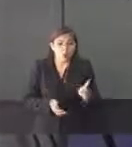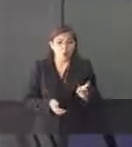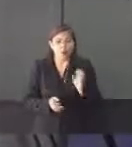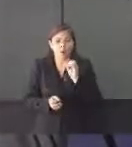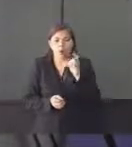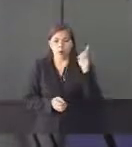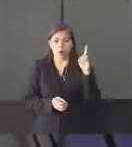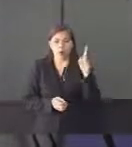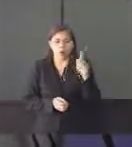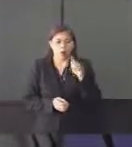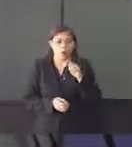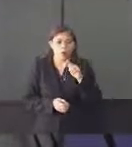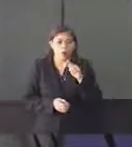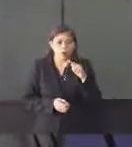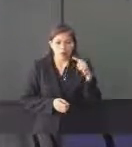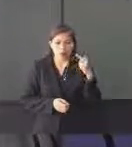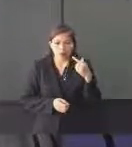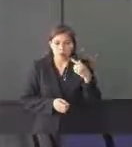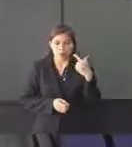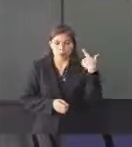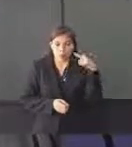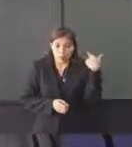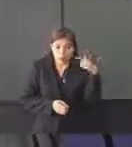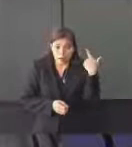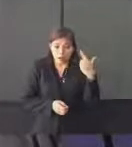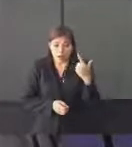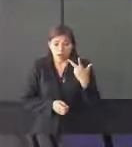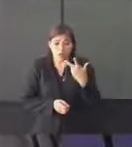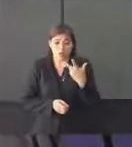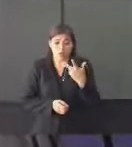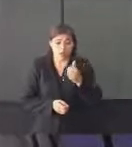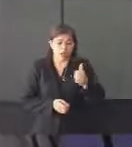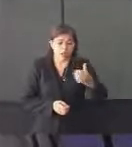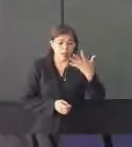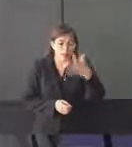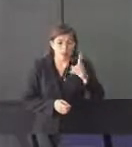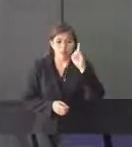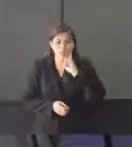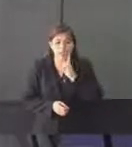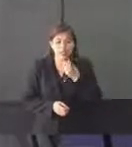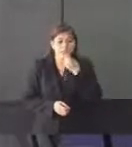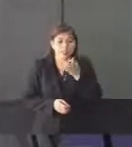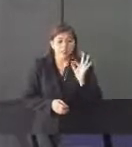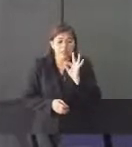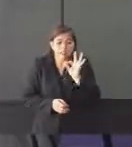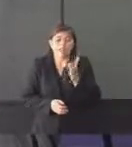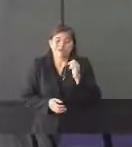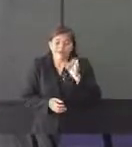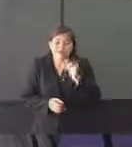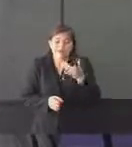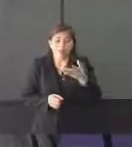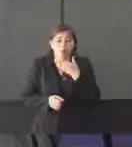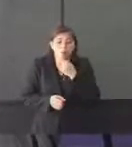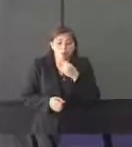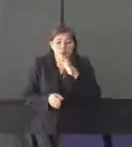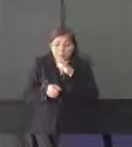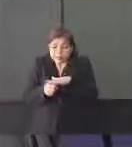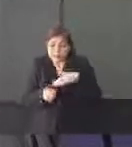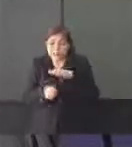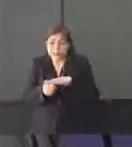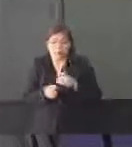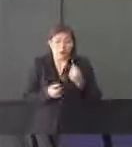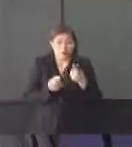the streets. Or in the city of Guadalajara, 8 out of 10 women say they have suffered a form